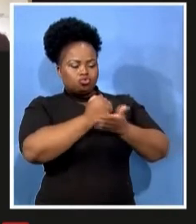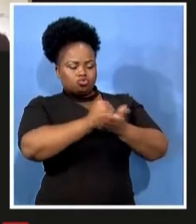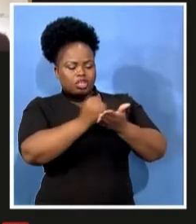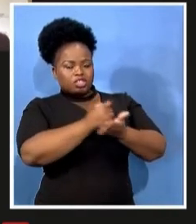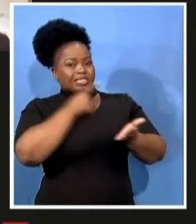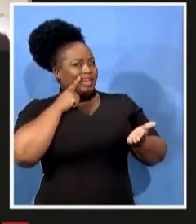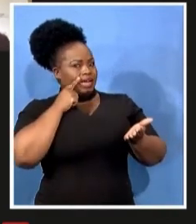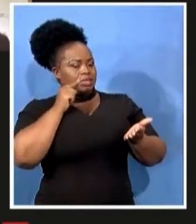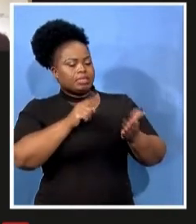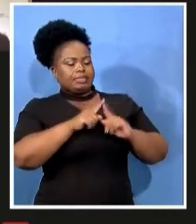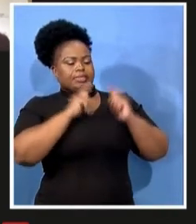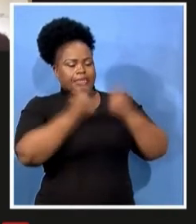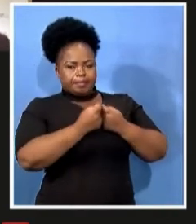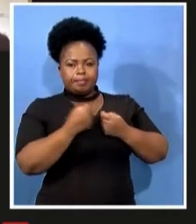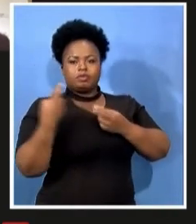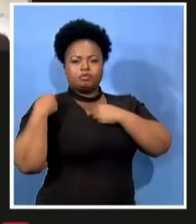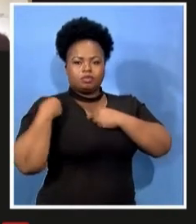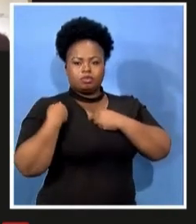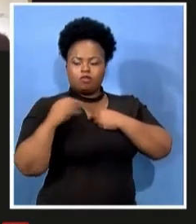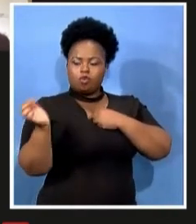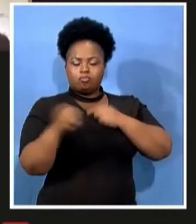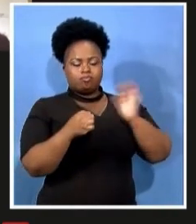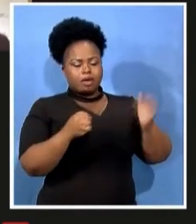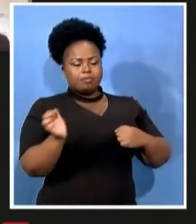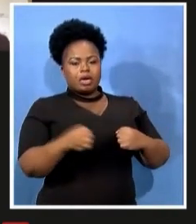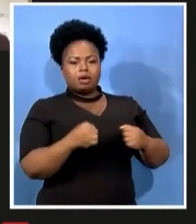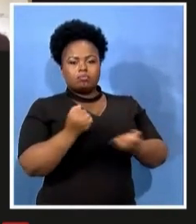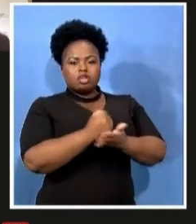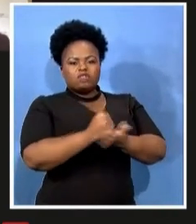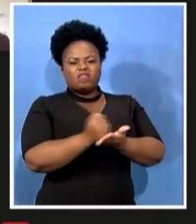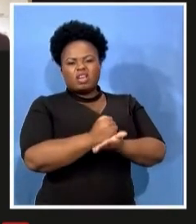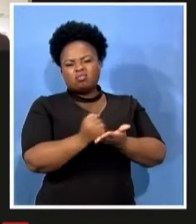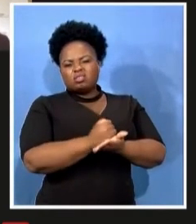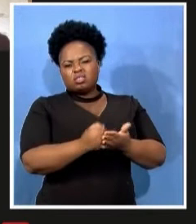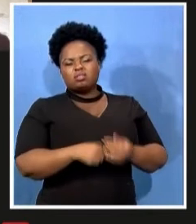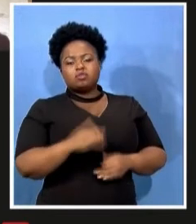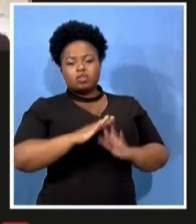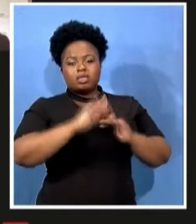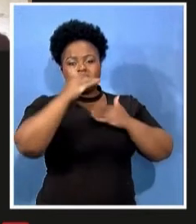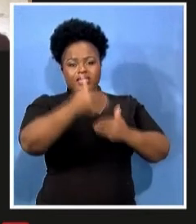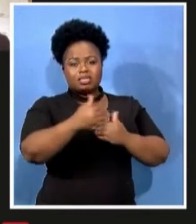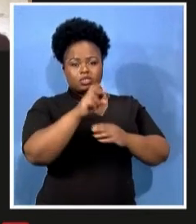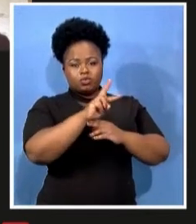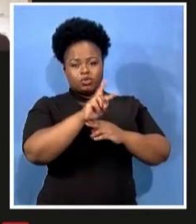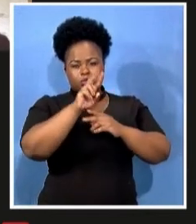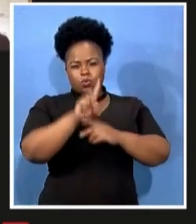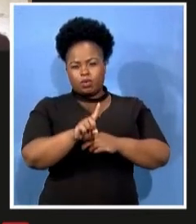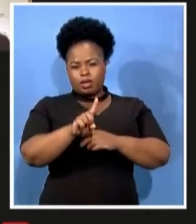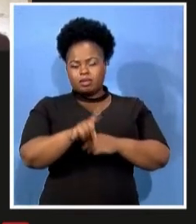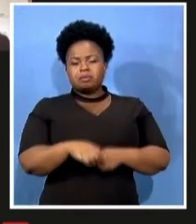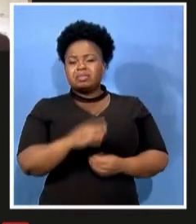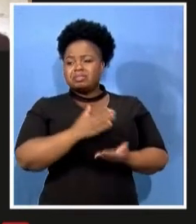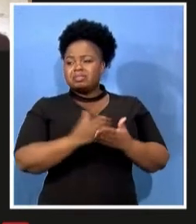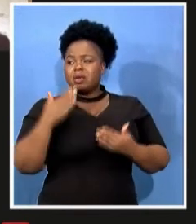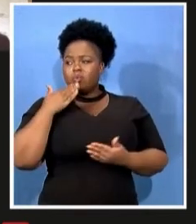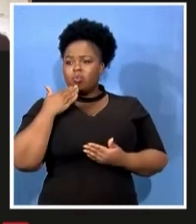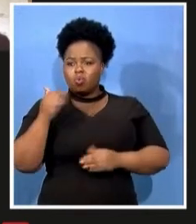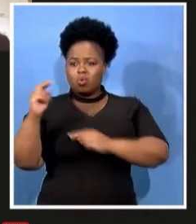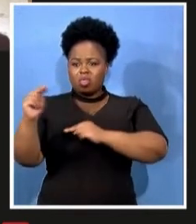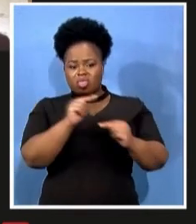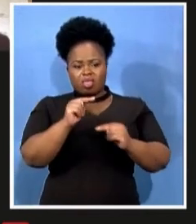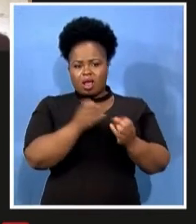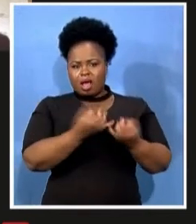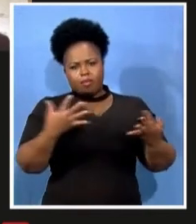do authorizations in terms of Section 21, where manufacturers have not submitted dossiers. And if we think that all the evidence is pointing at